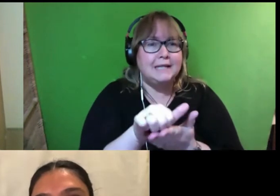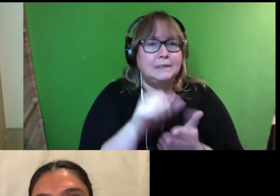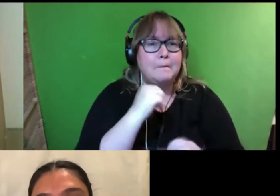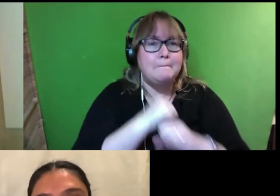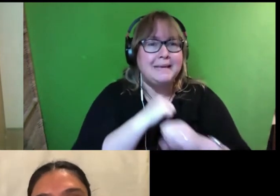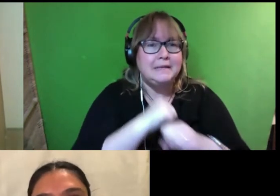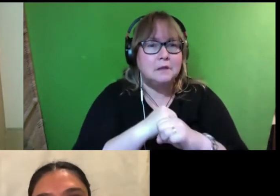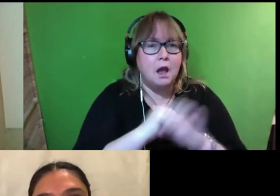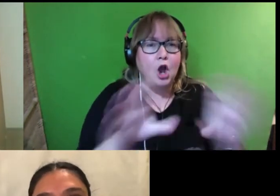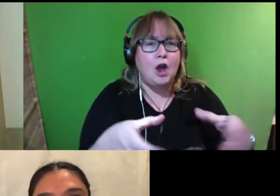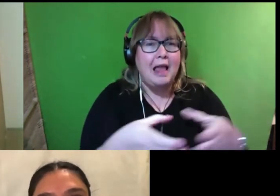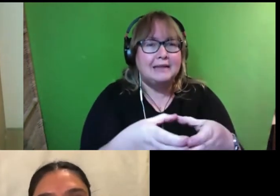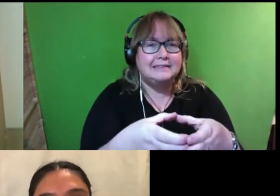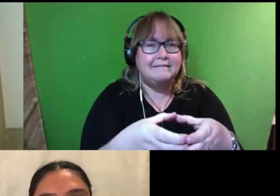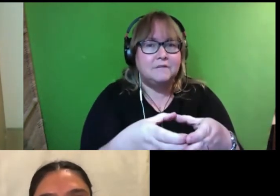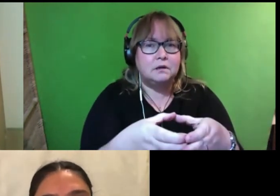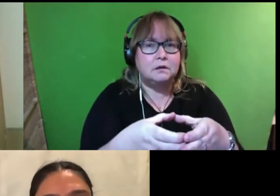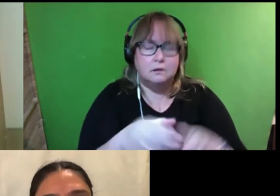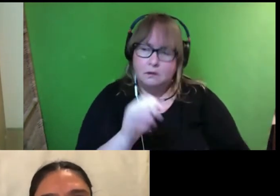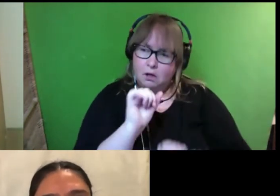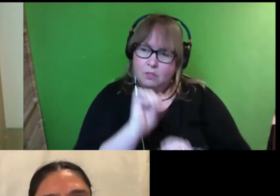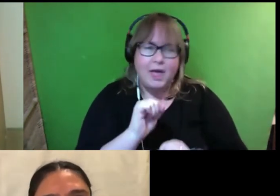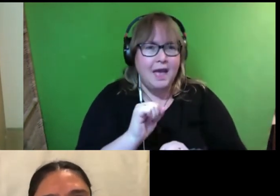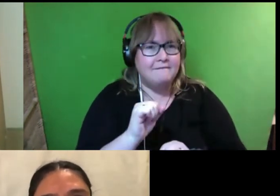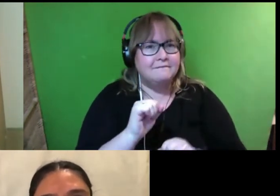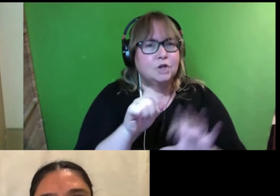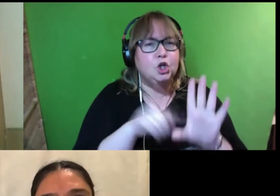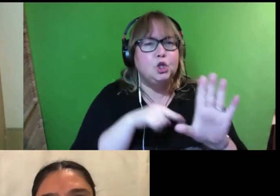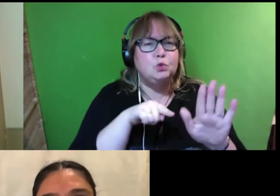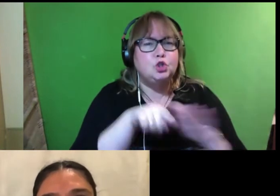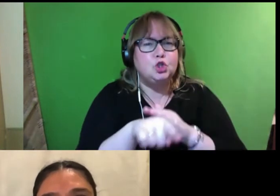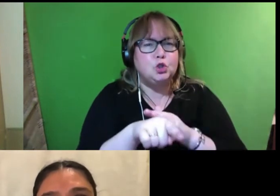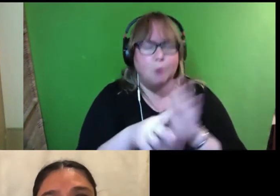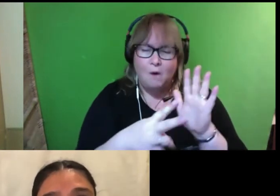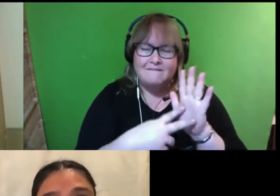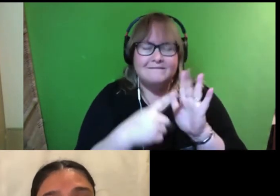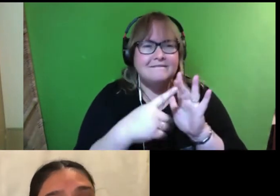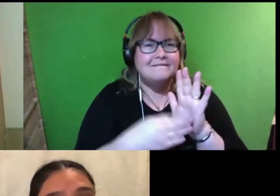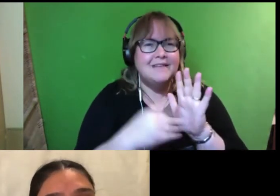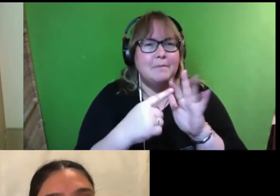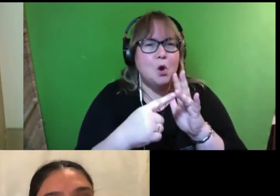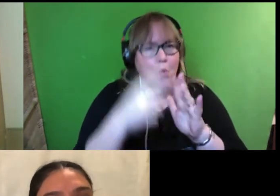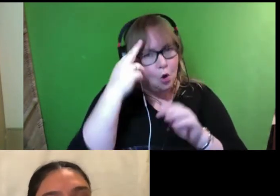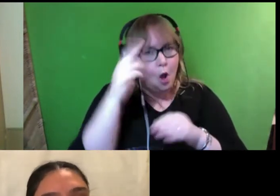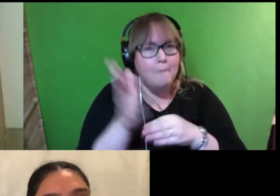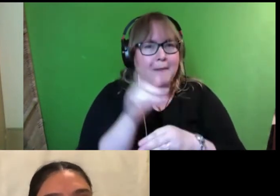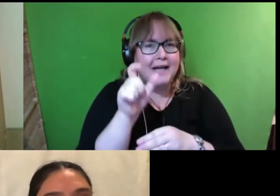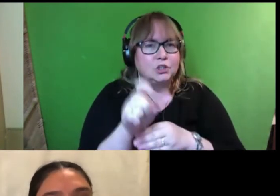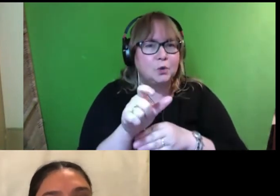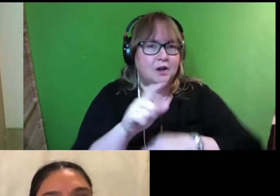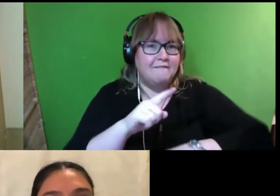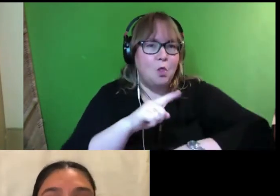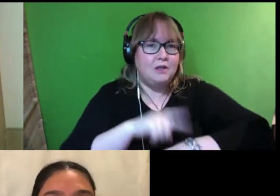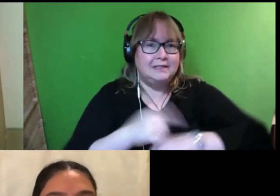They have a video work on YouTube, I think, or it's on Vimeo, called Passwords for Time Travel, where